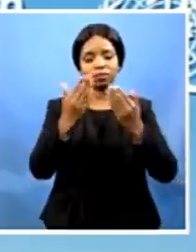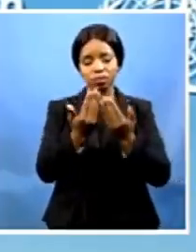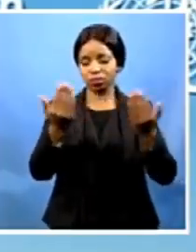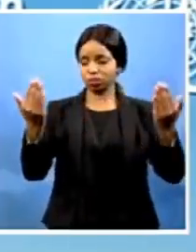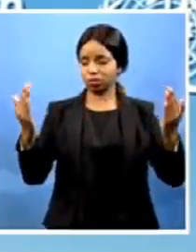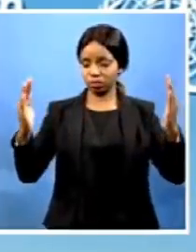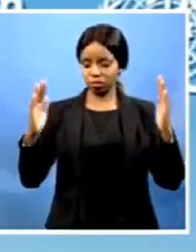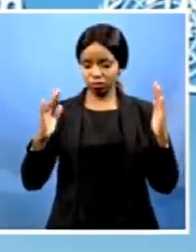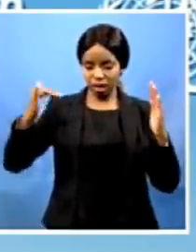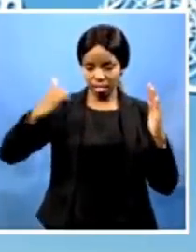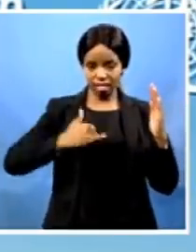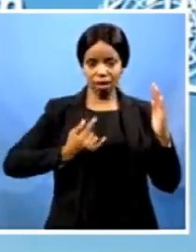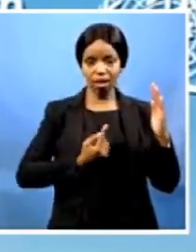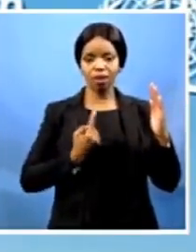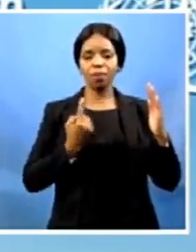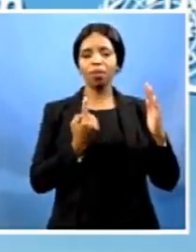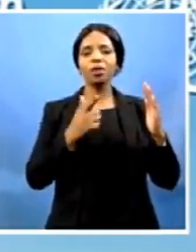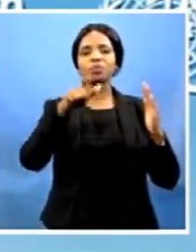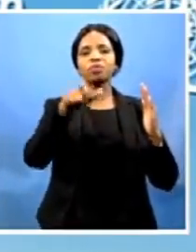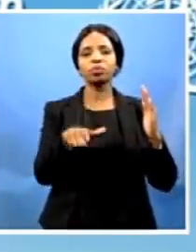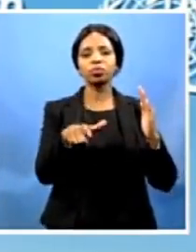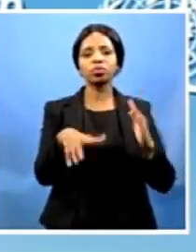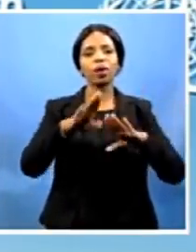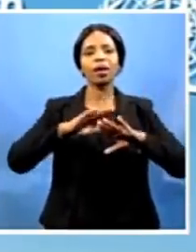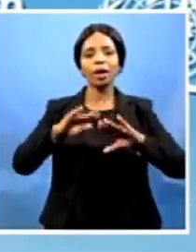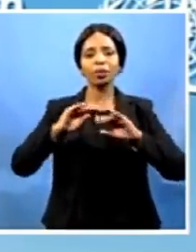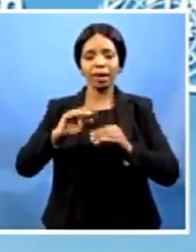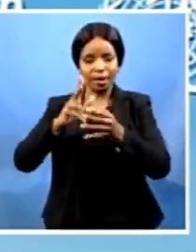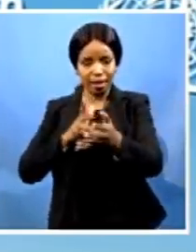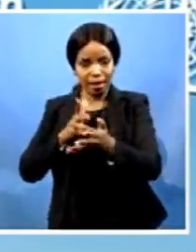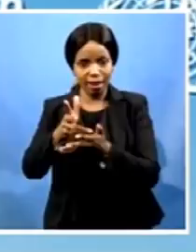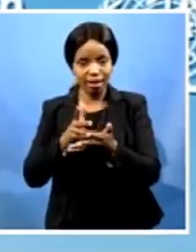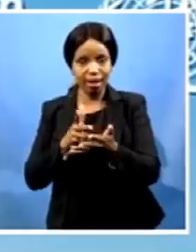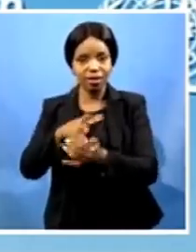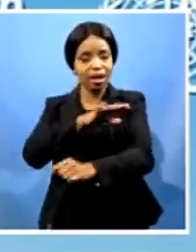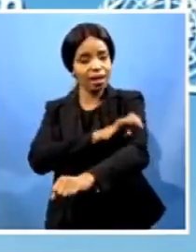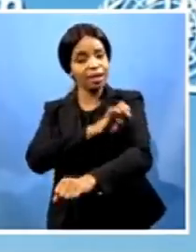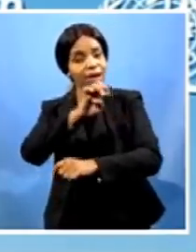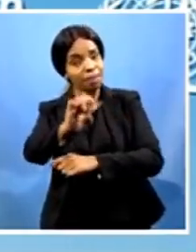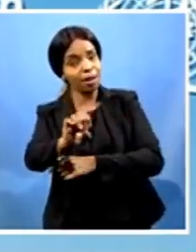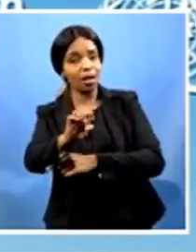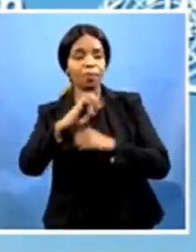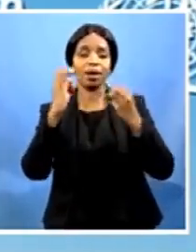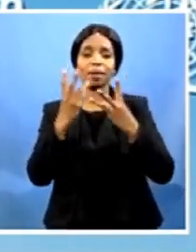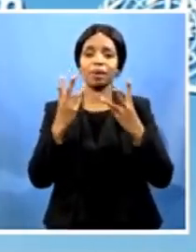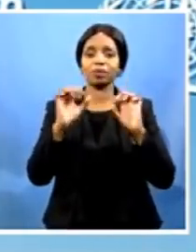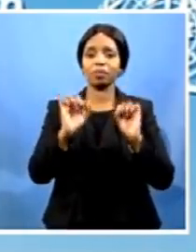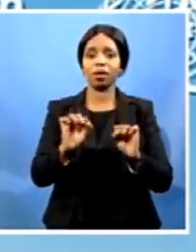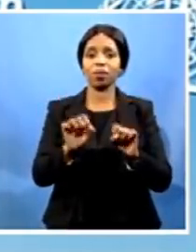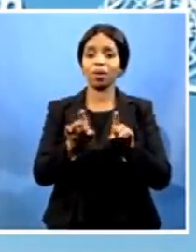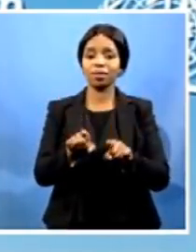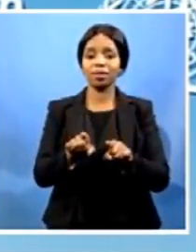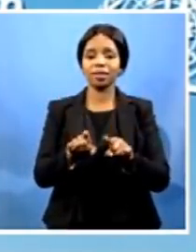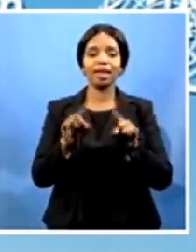engage, and empower your people. This cannot be effective. The fight cannot be